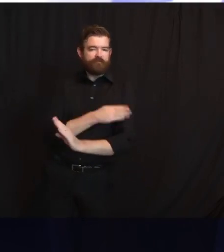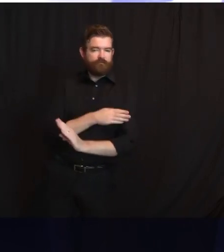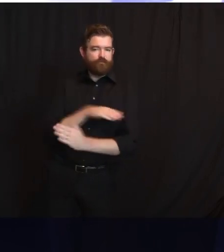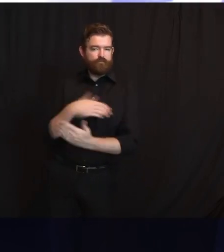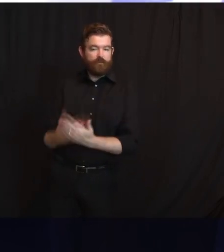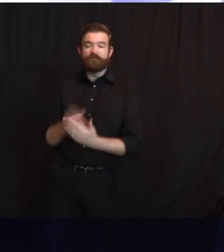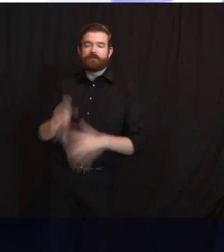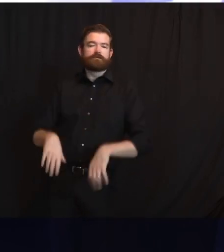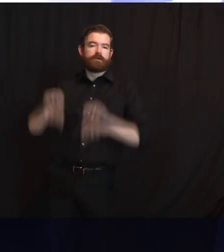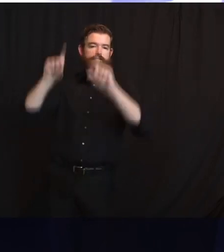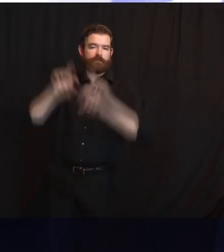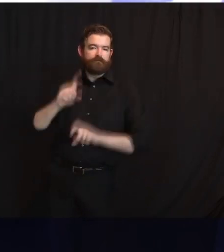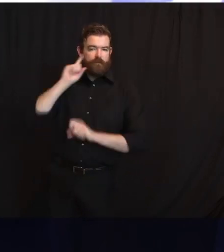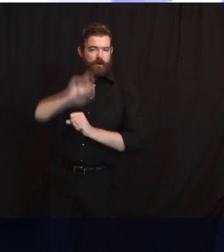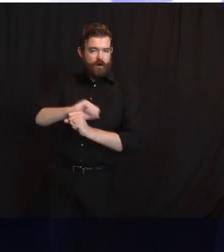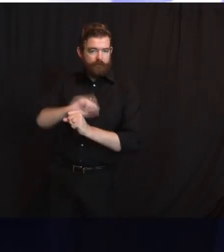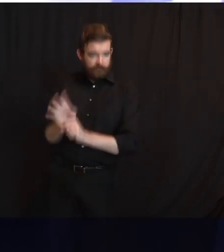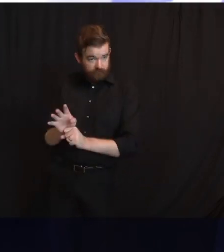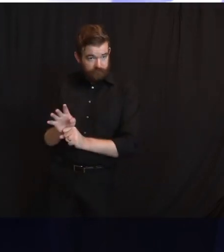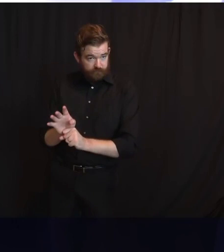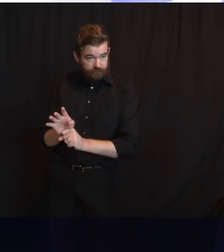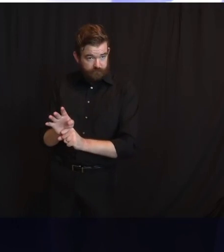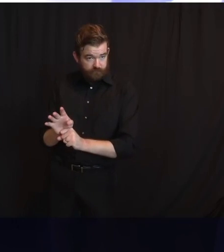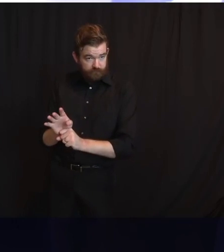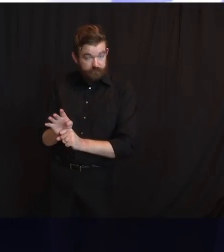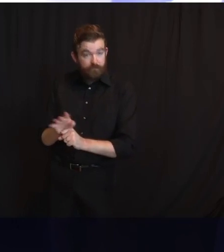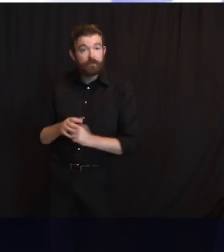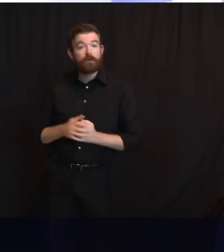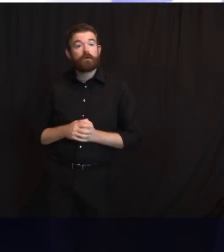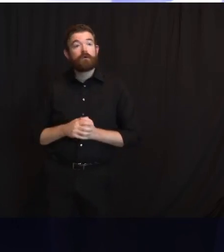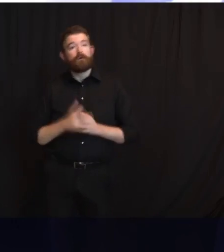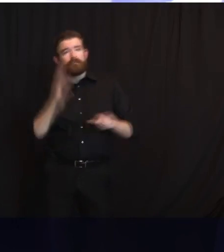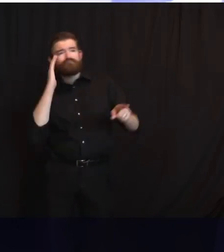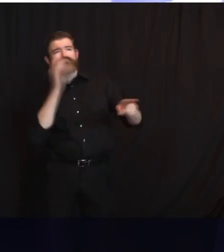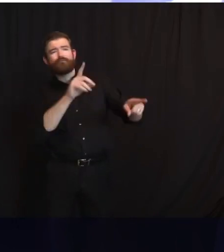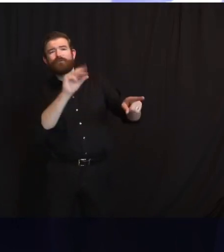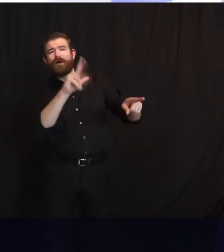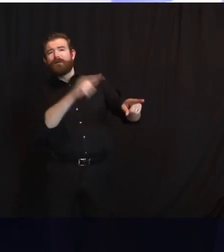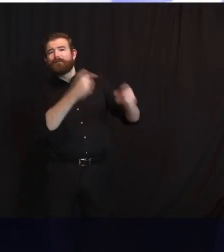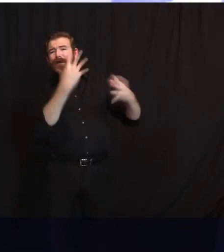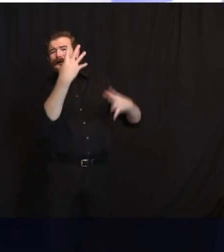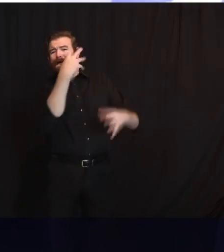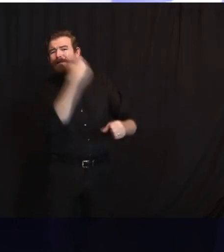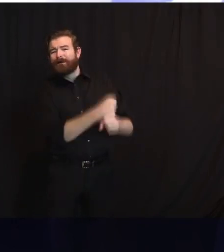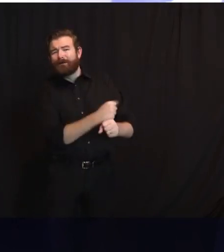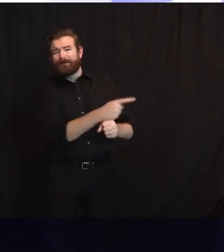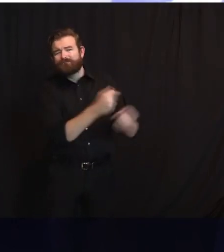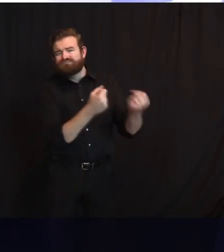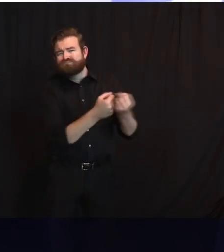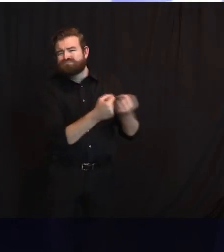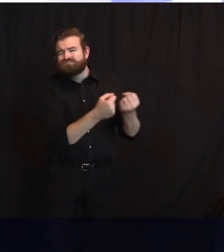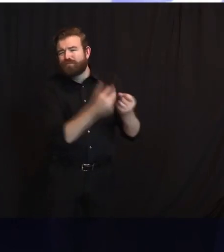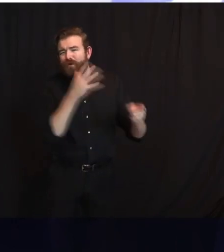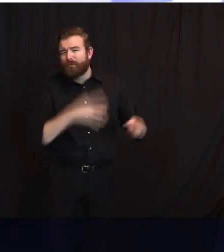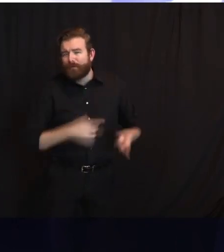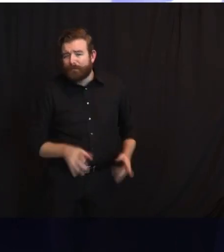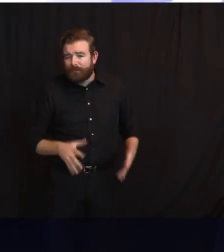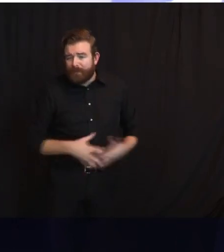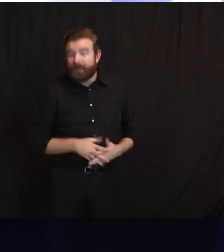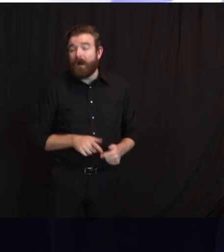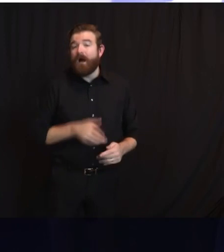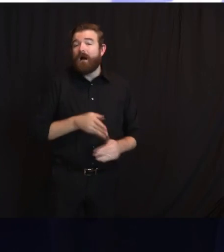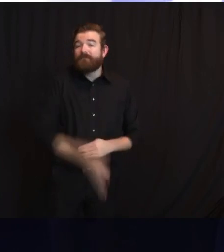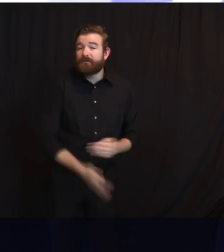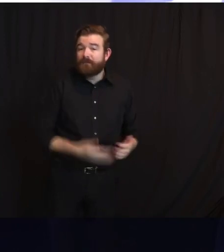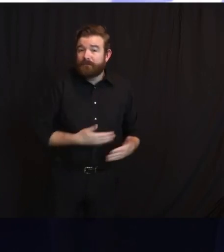As many of you know, doulas have long been engaged to support women during pregnancy, delivery, and postpartum. They have been